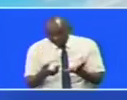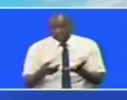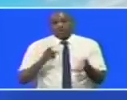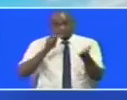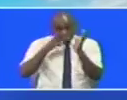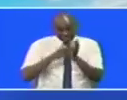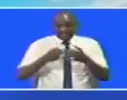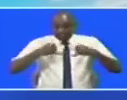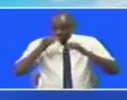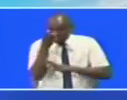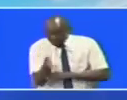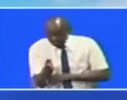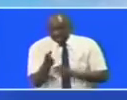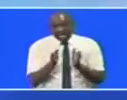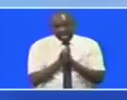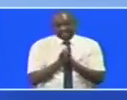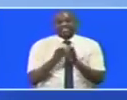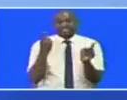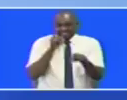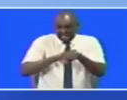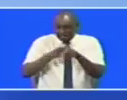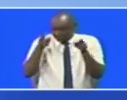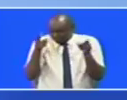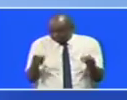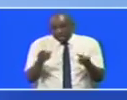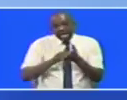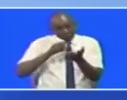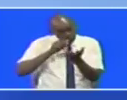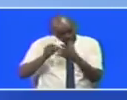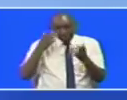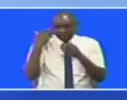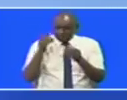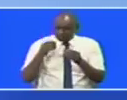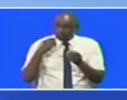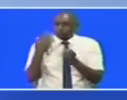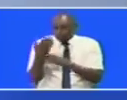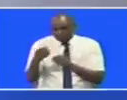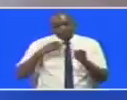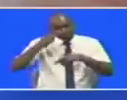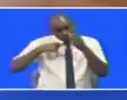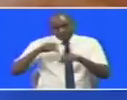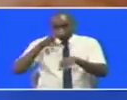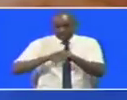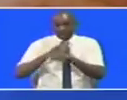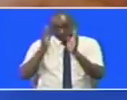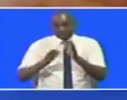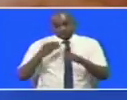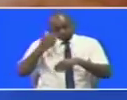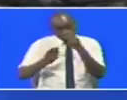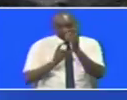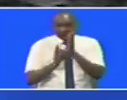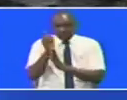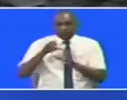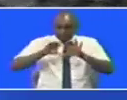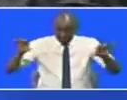project execution, the implementation schedule, and writing bid documents for a process to select a contractor to develop the